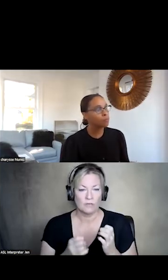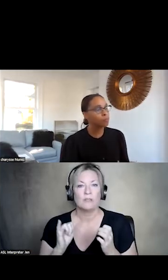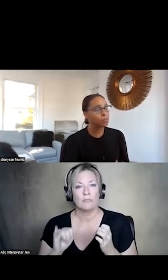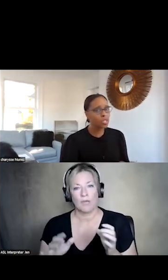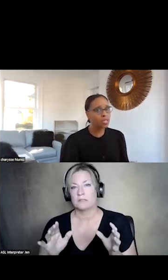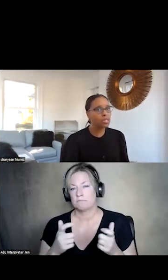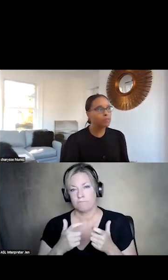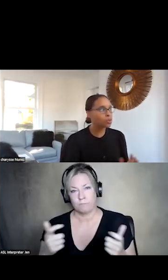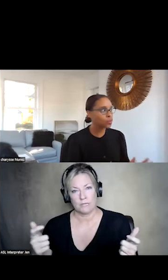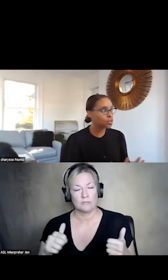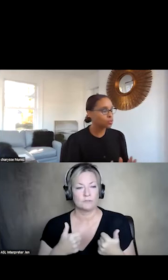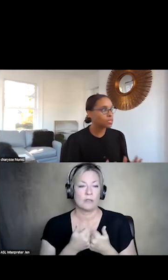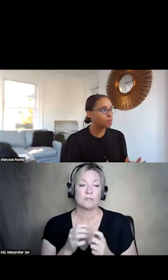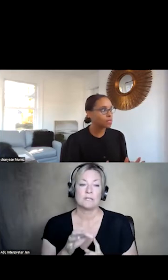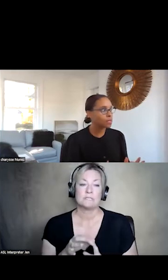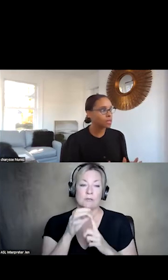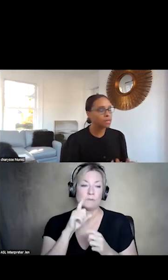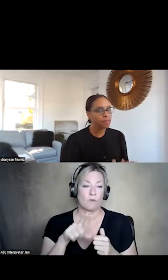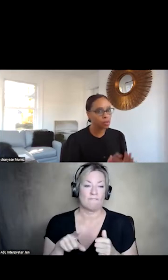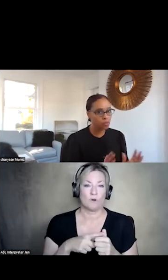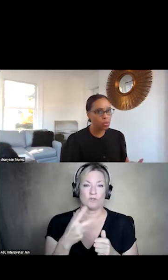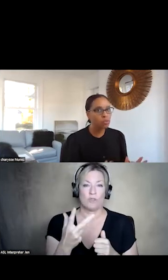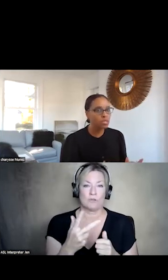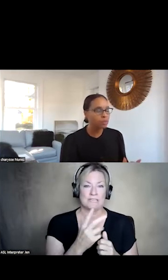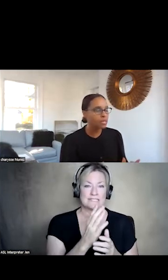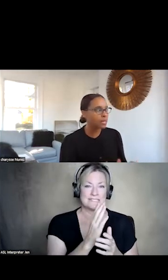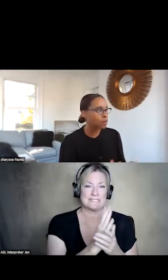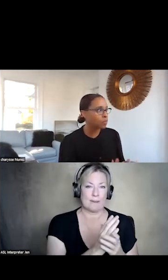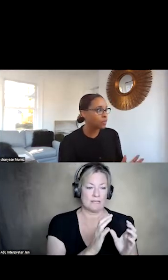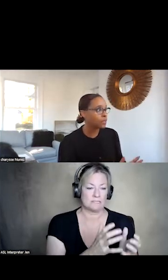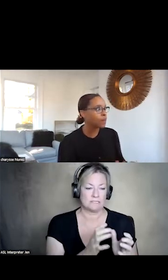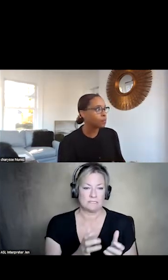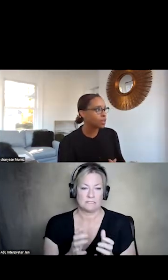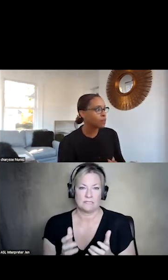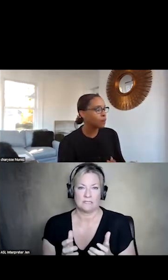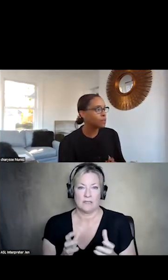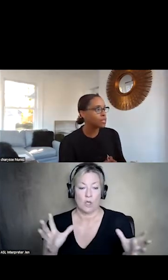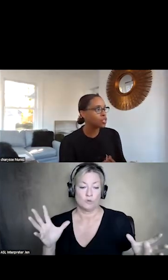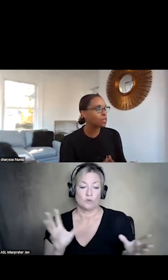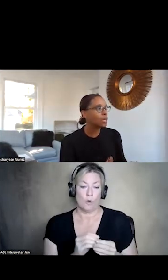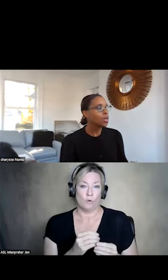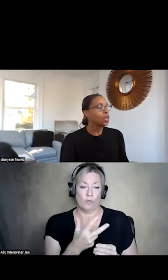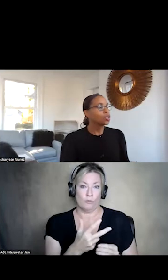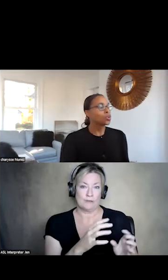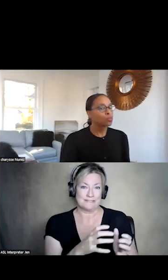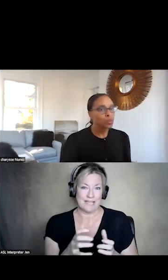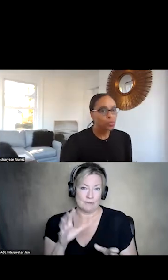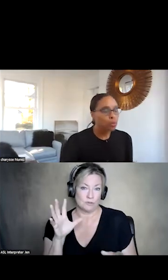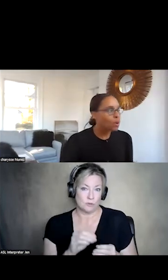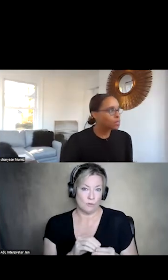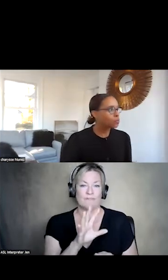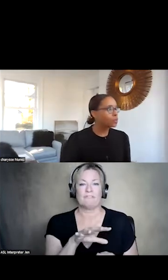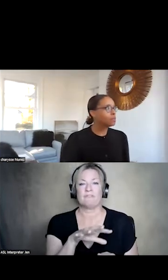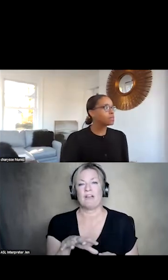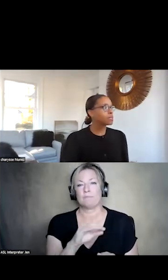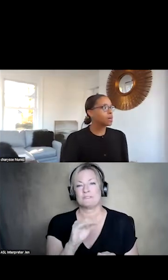challenges, particularly for those first three segments. And again, those first three segments, they account for 55% of the population. So the